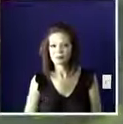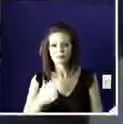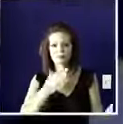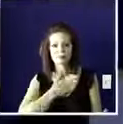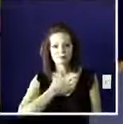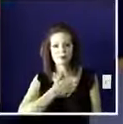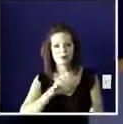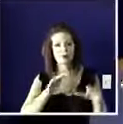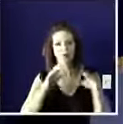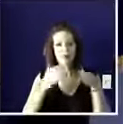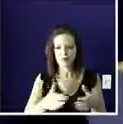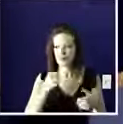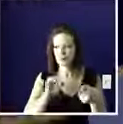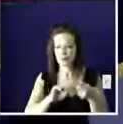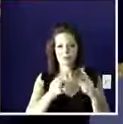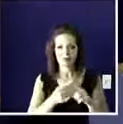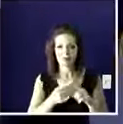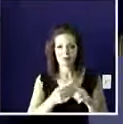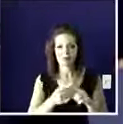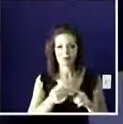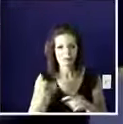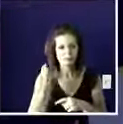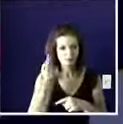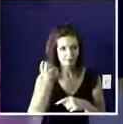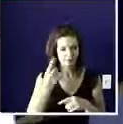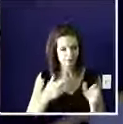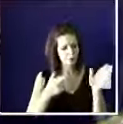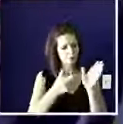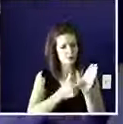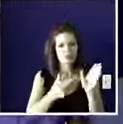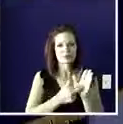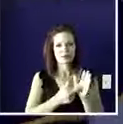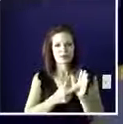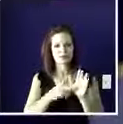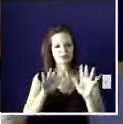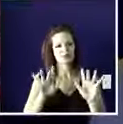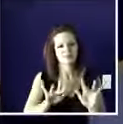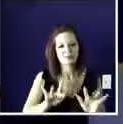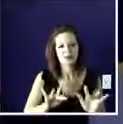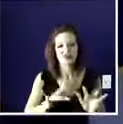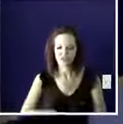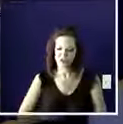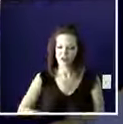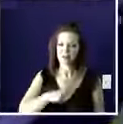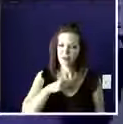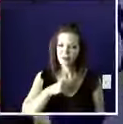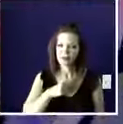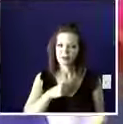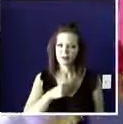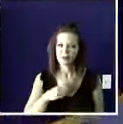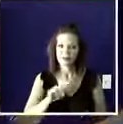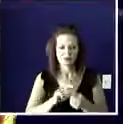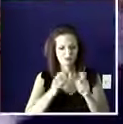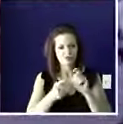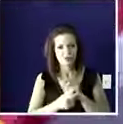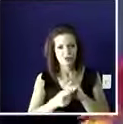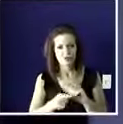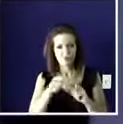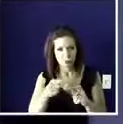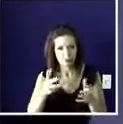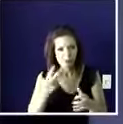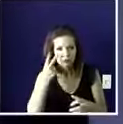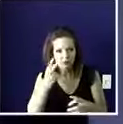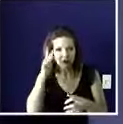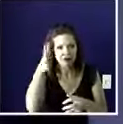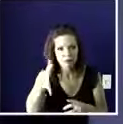My classmates represent the compassion, the integrity, and ultimately the change you wish to see.